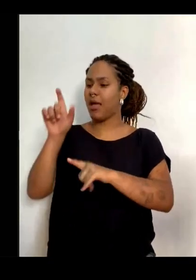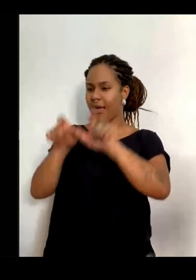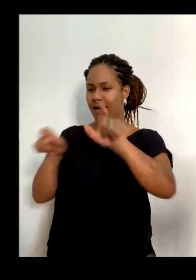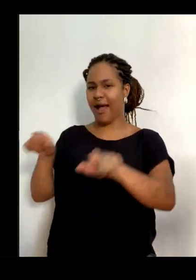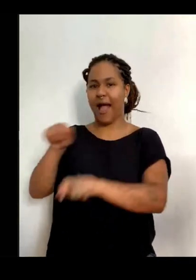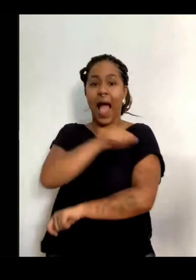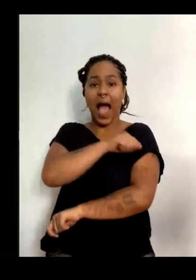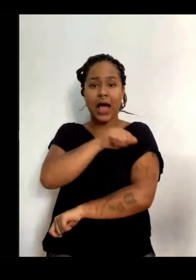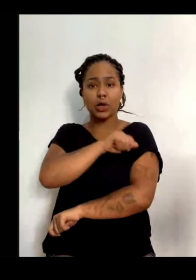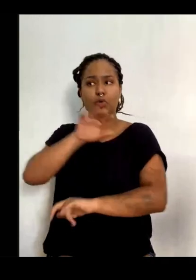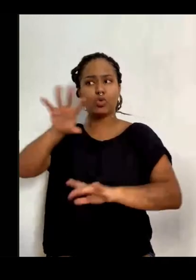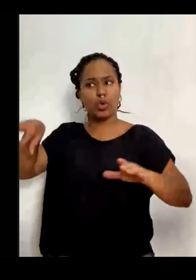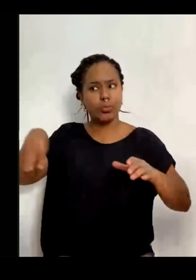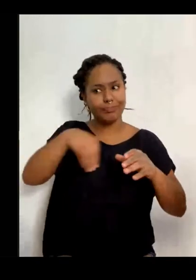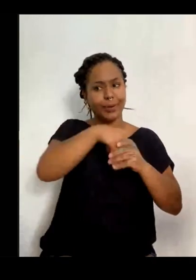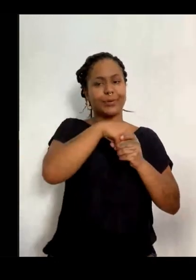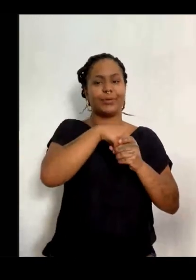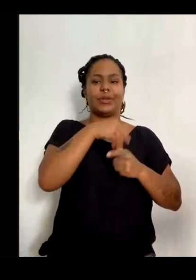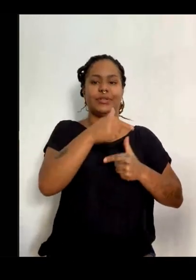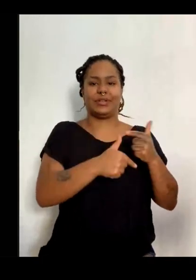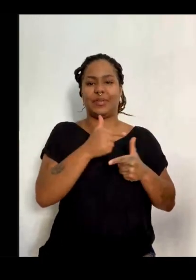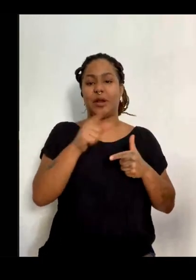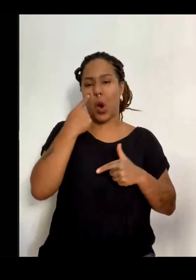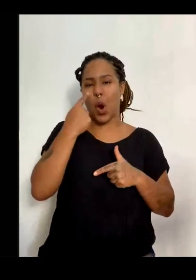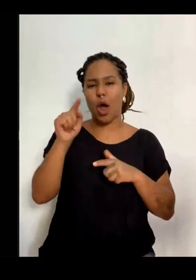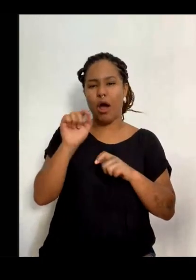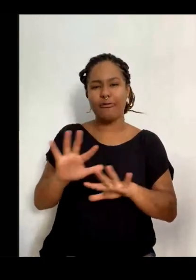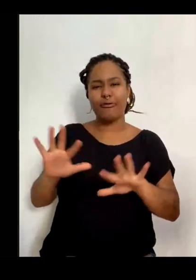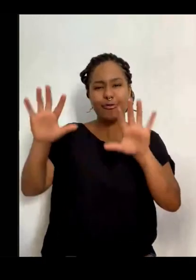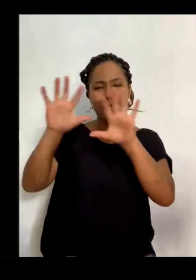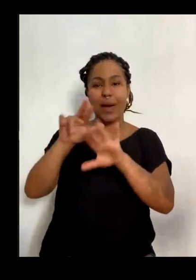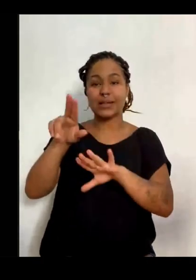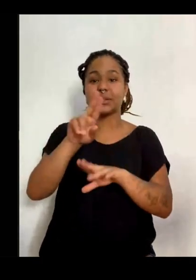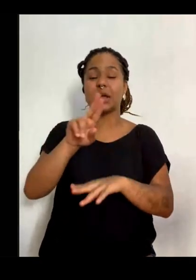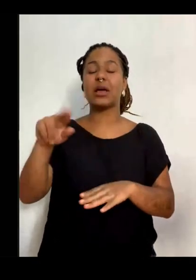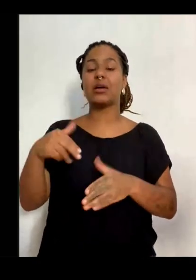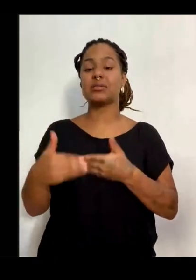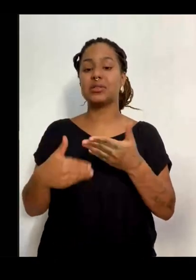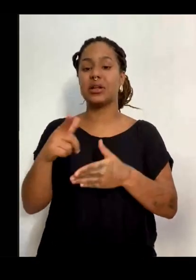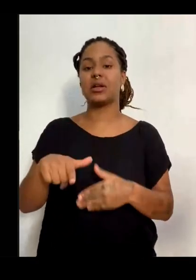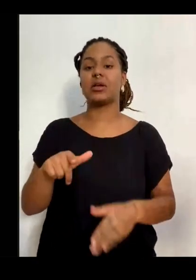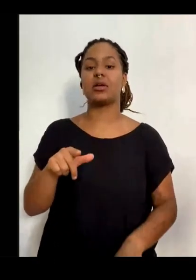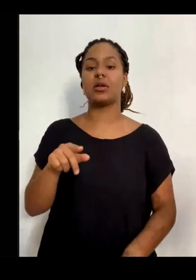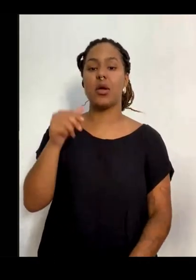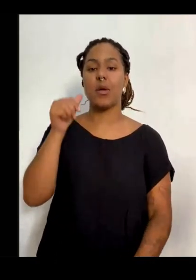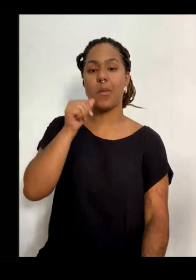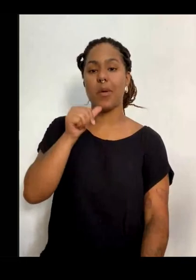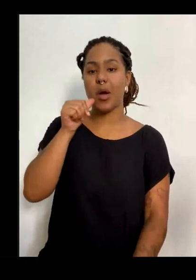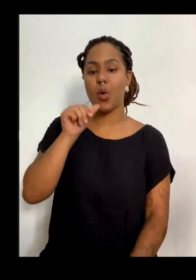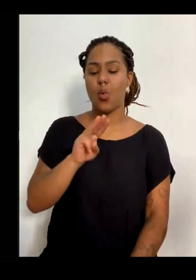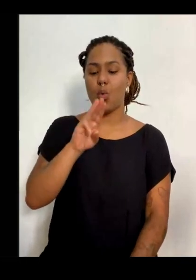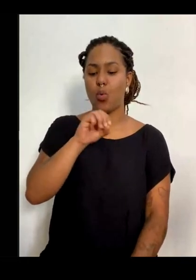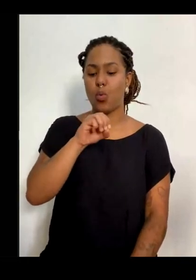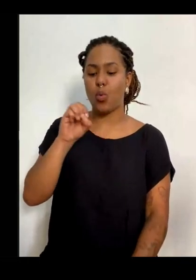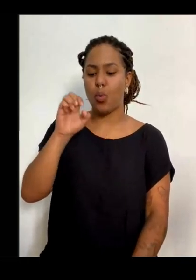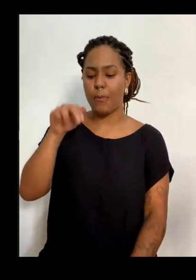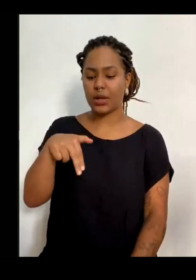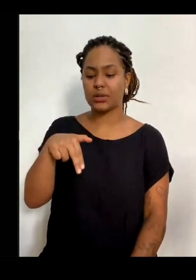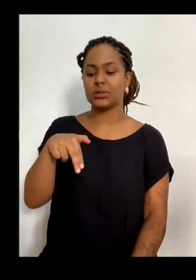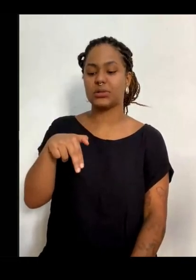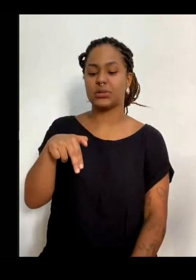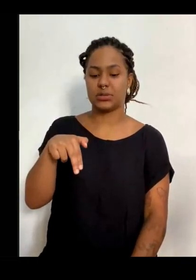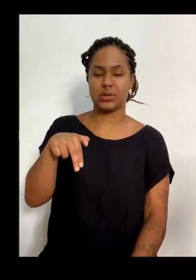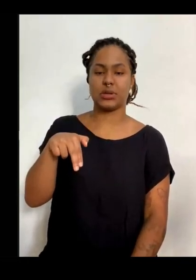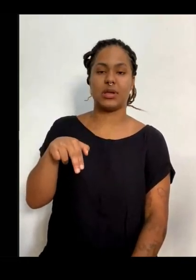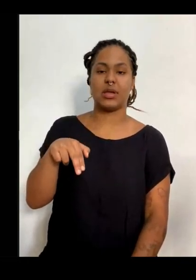was called women and smoke and the woman who is in the middle of the smoke is Faith Wilding who has